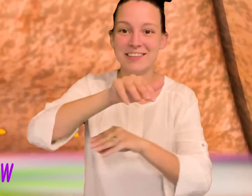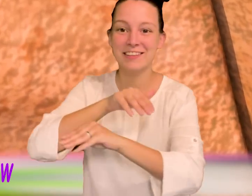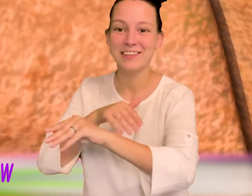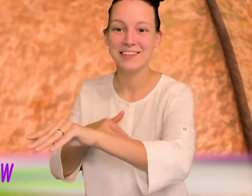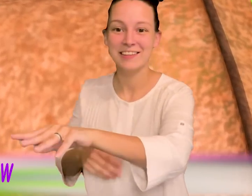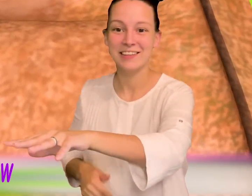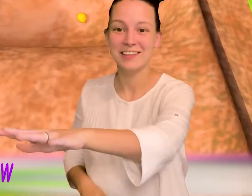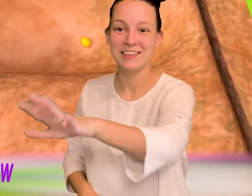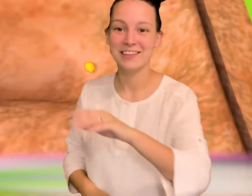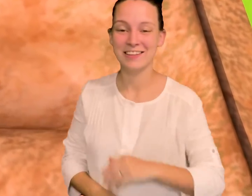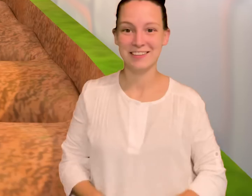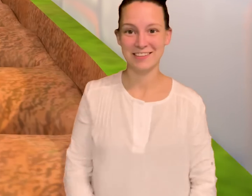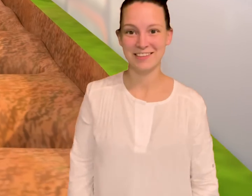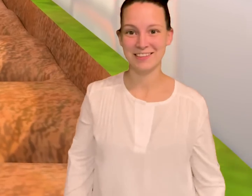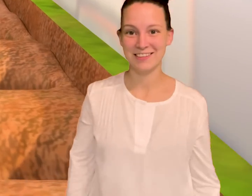a